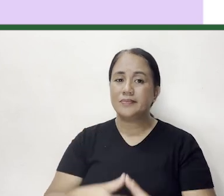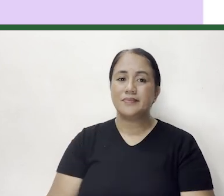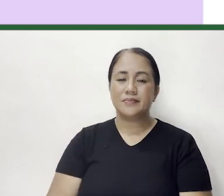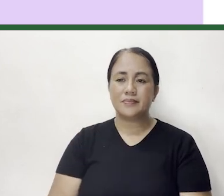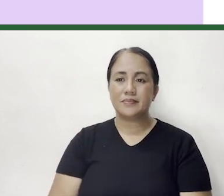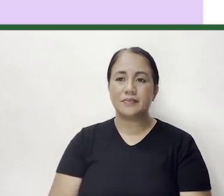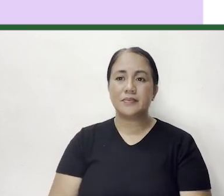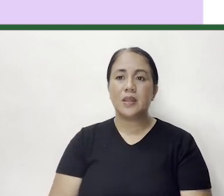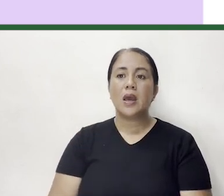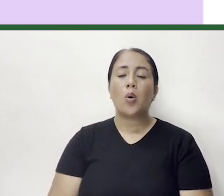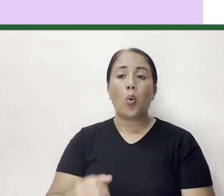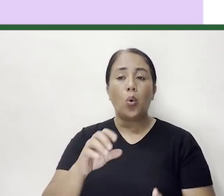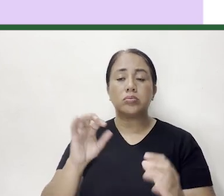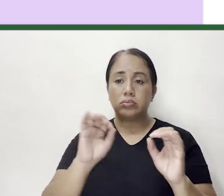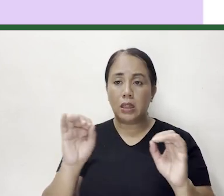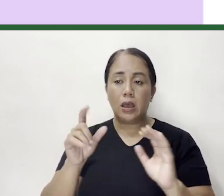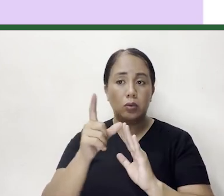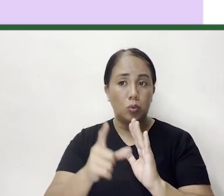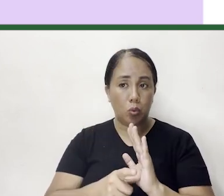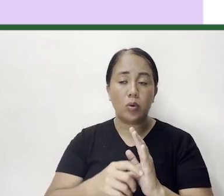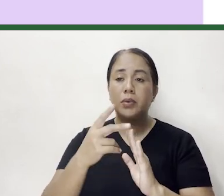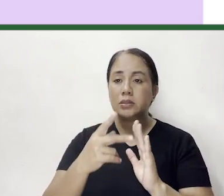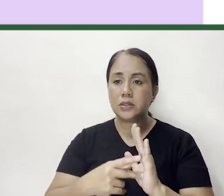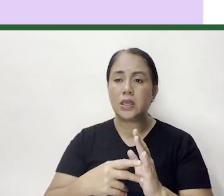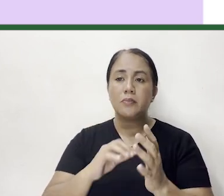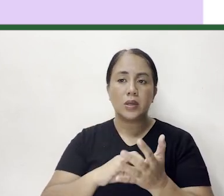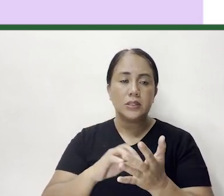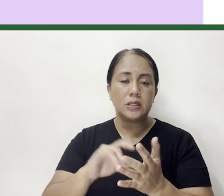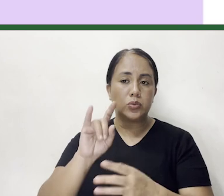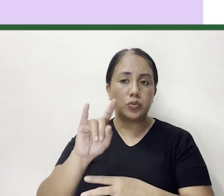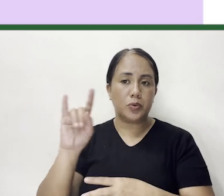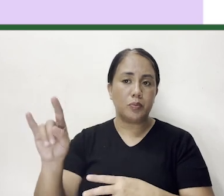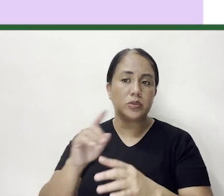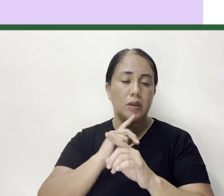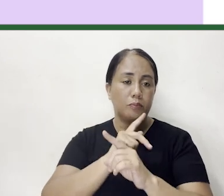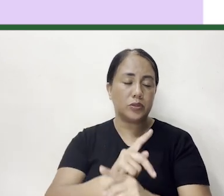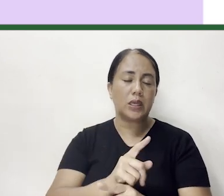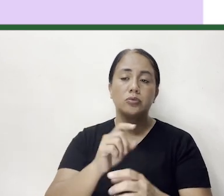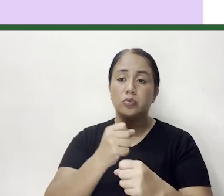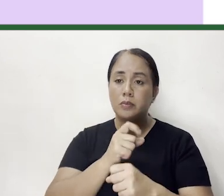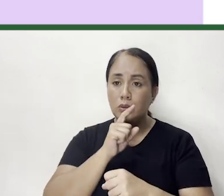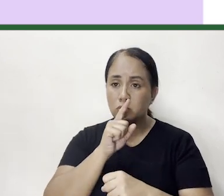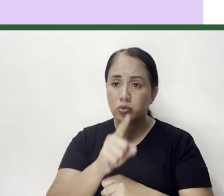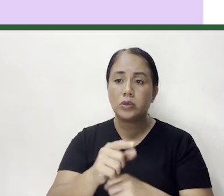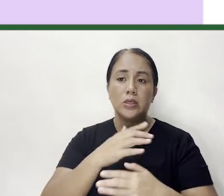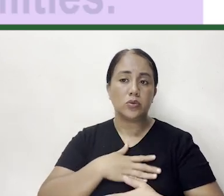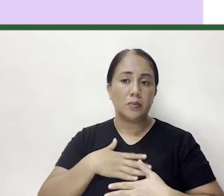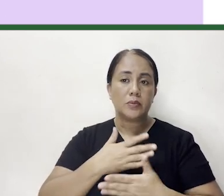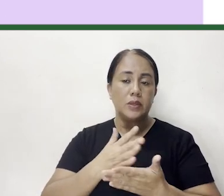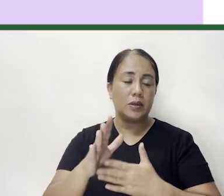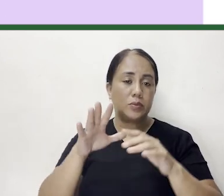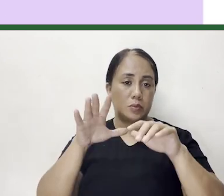against persons with disabilities or absence of laws, policies, and practices to promote, protect,